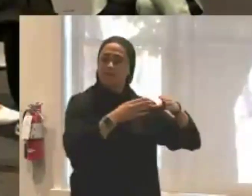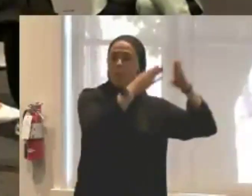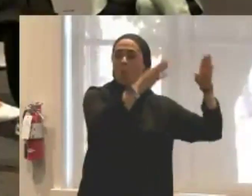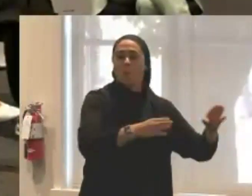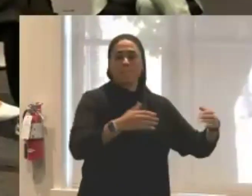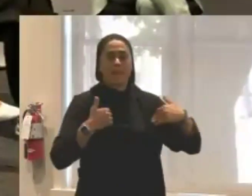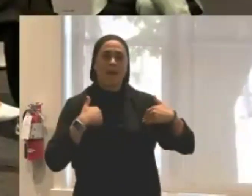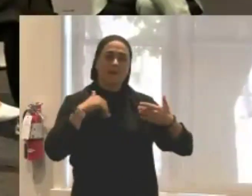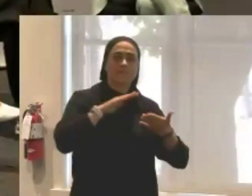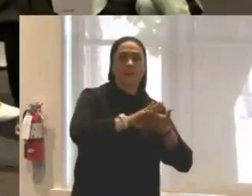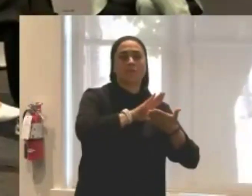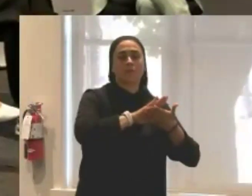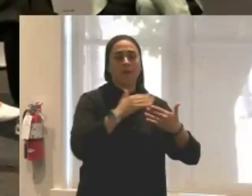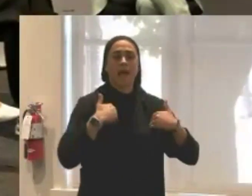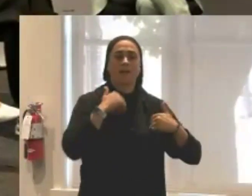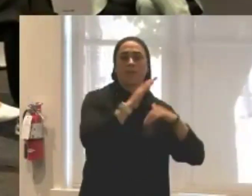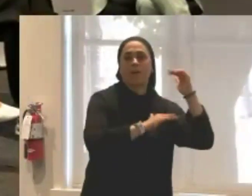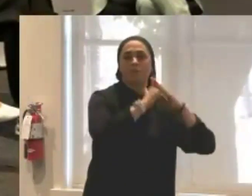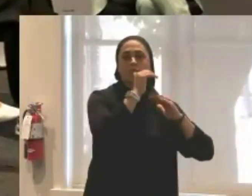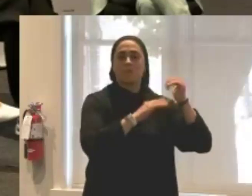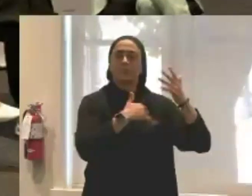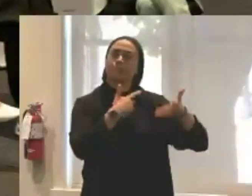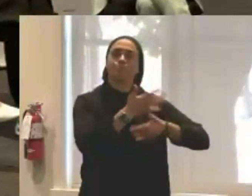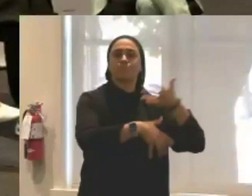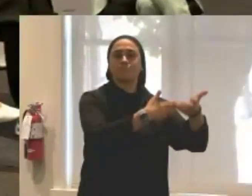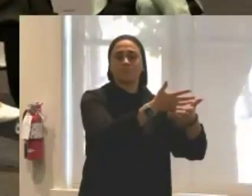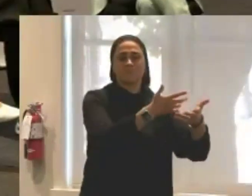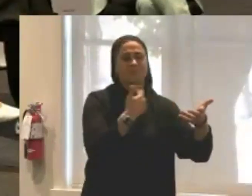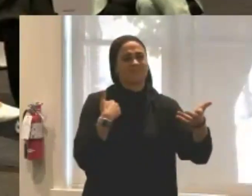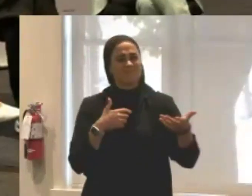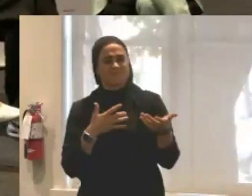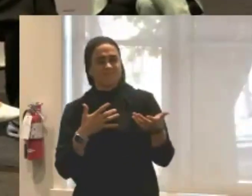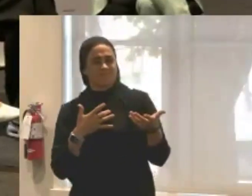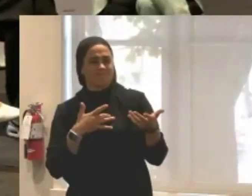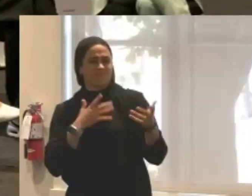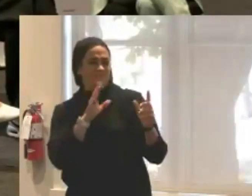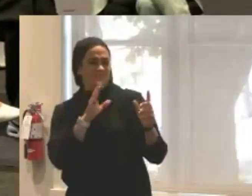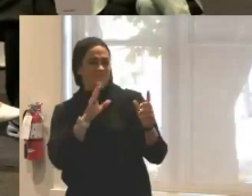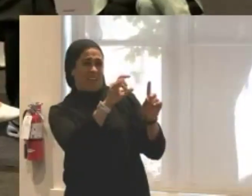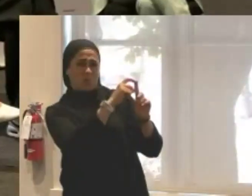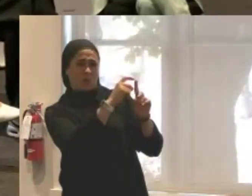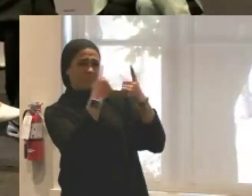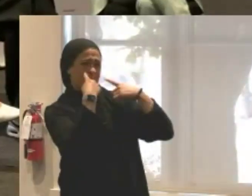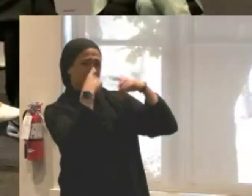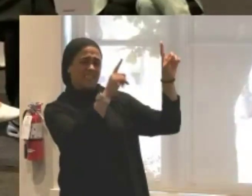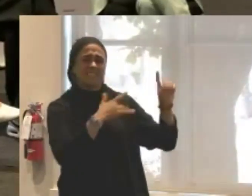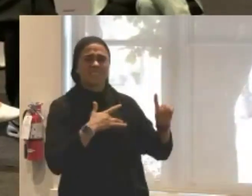because they have gone through the unbearable process of transitioning, so we can just deem it as success. I feel